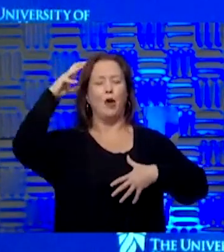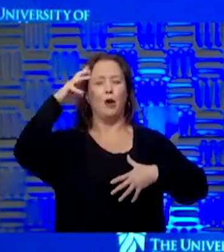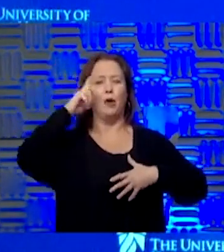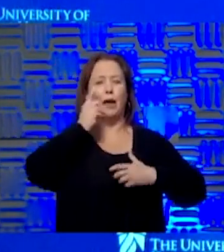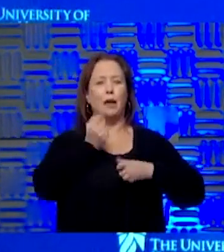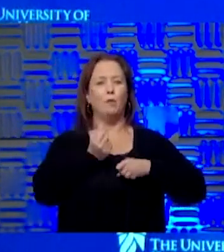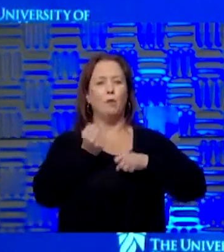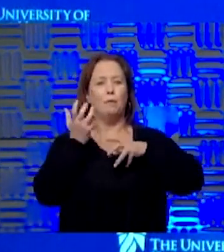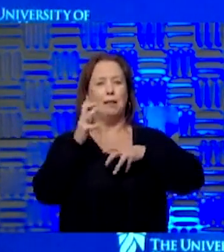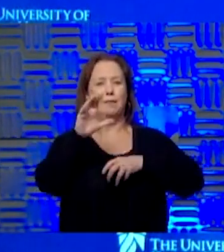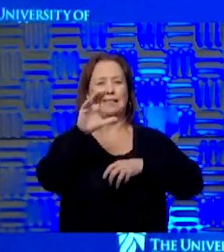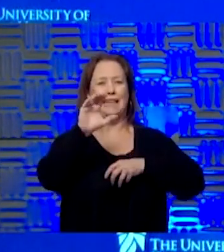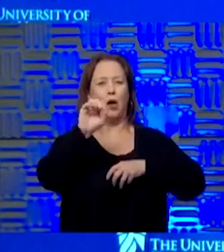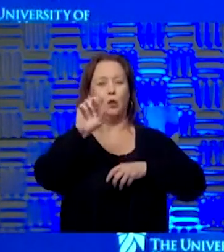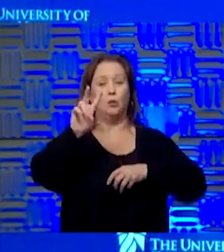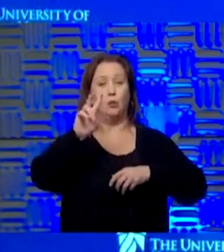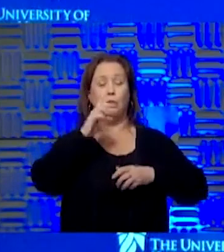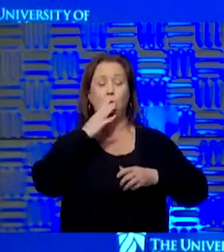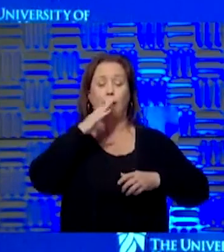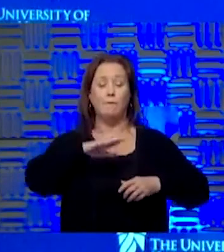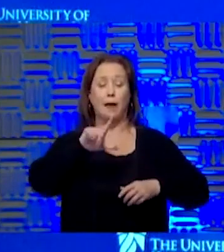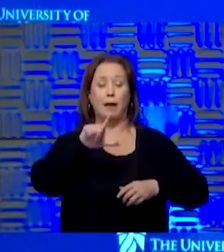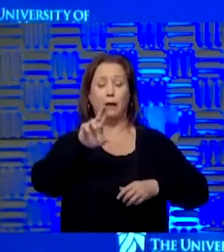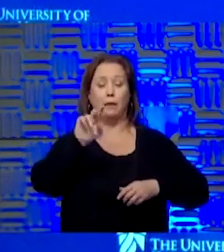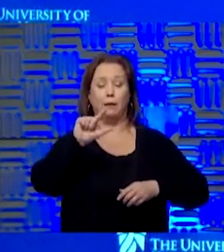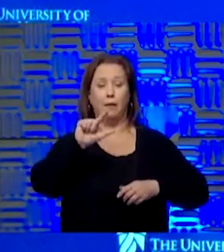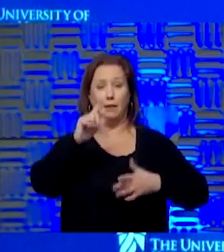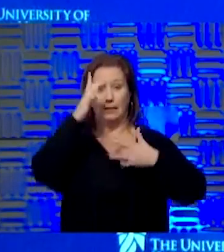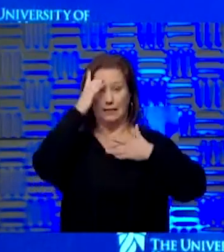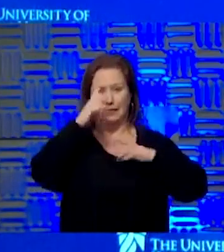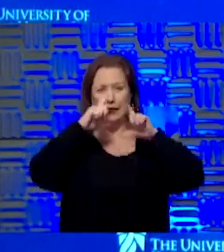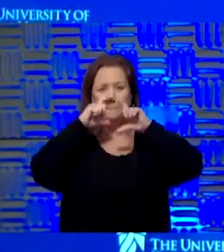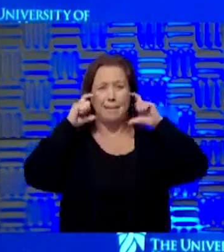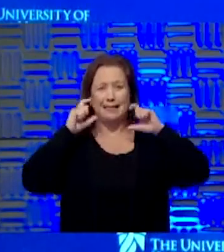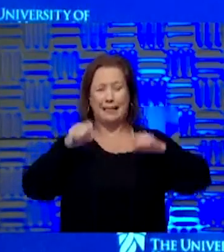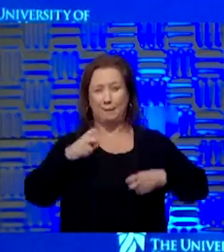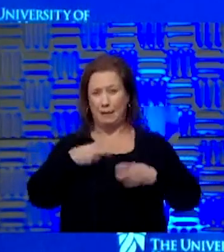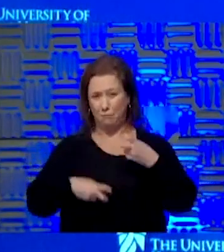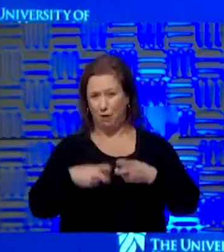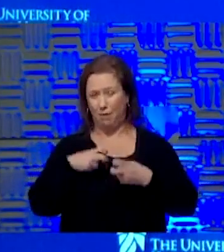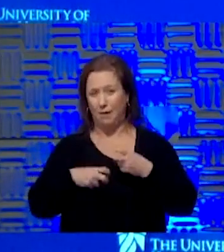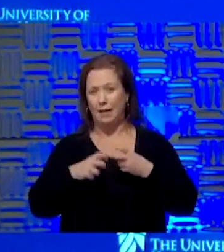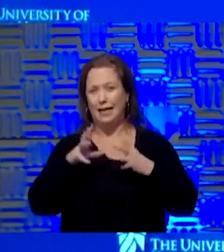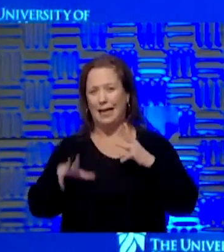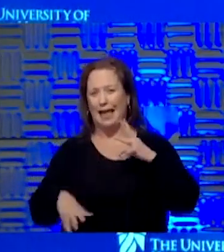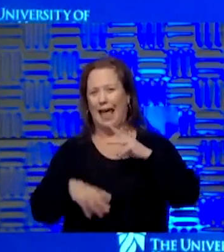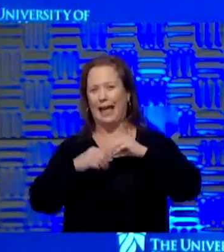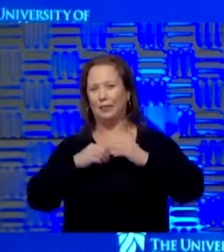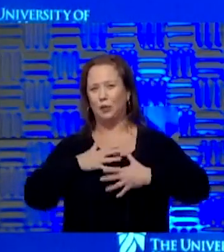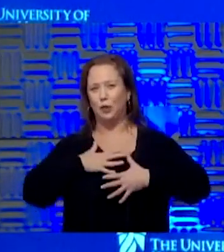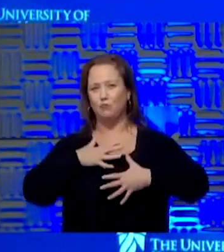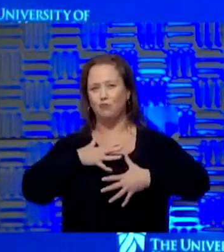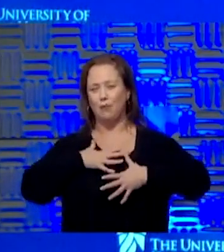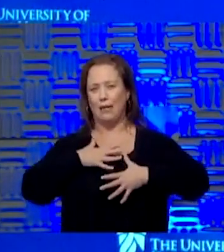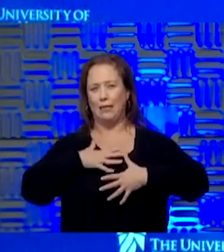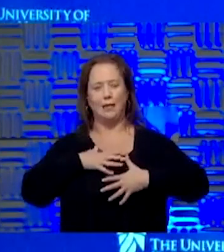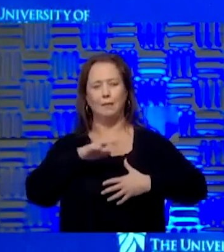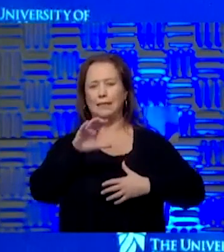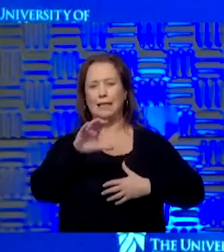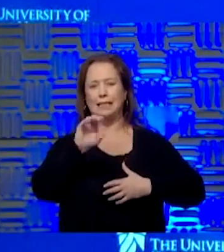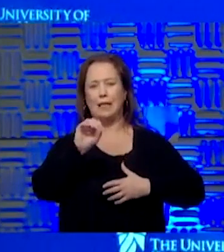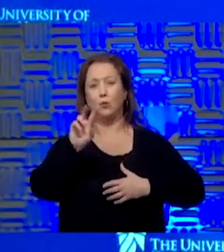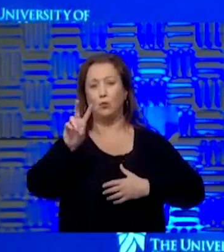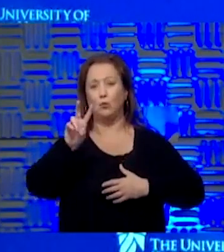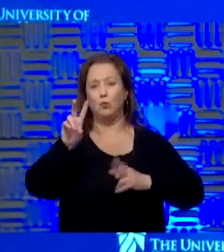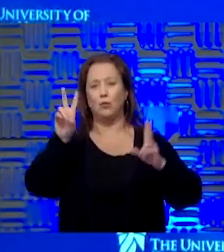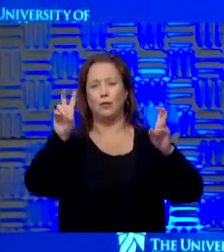that you exhale. If you have really bad lung disease, the mask can be a problem, but only because it adds to your work of breathing. It's not so much a CO2 issue. So I